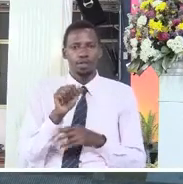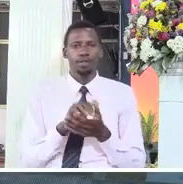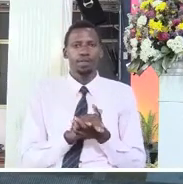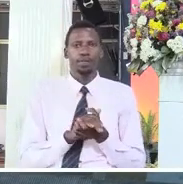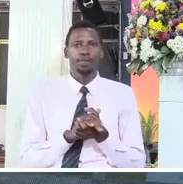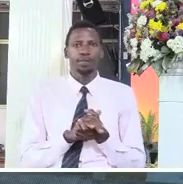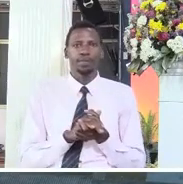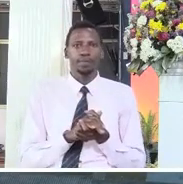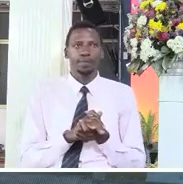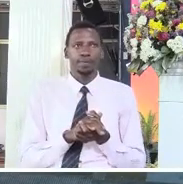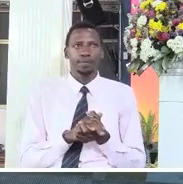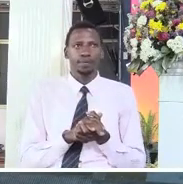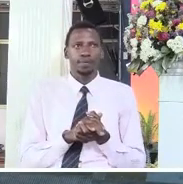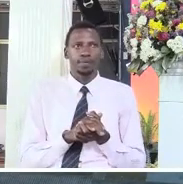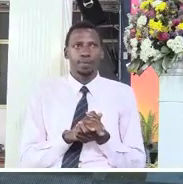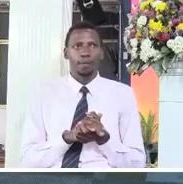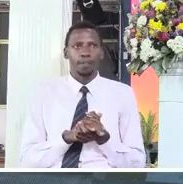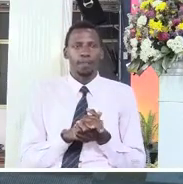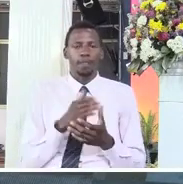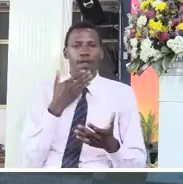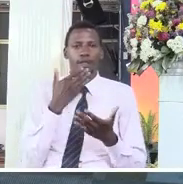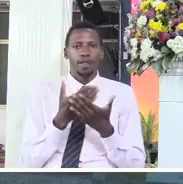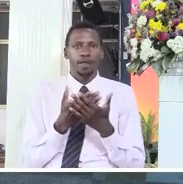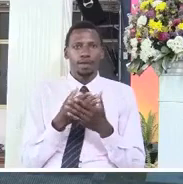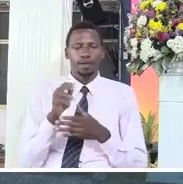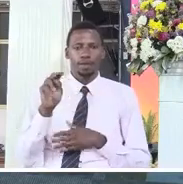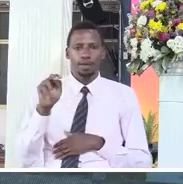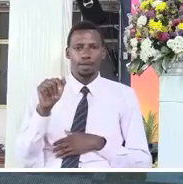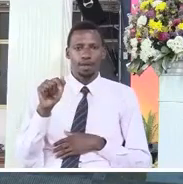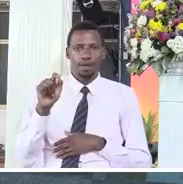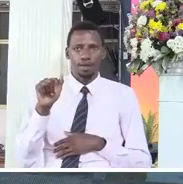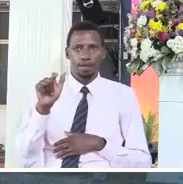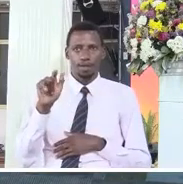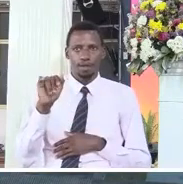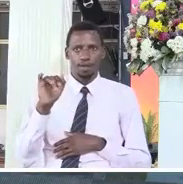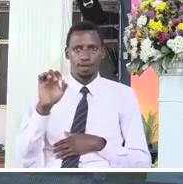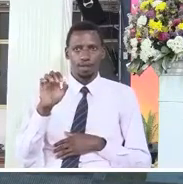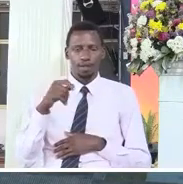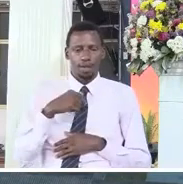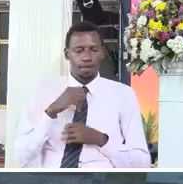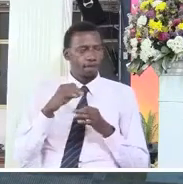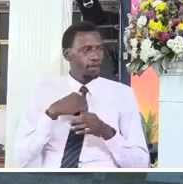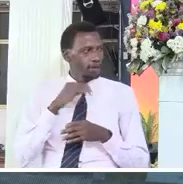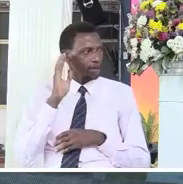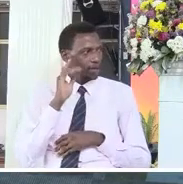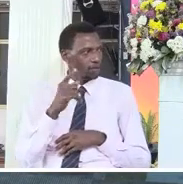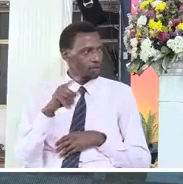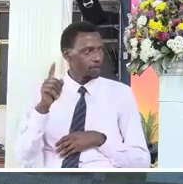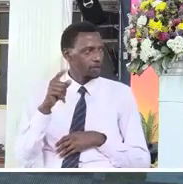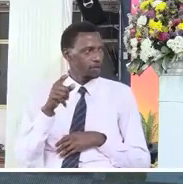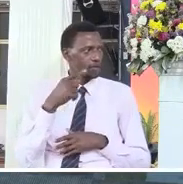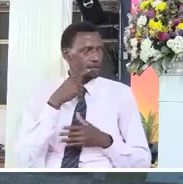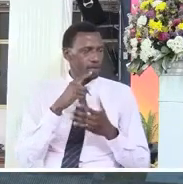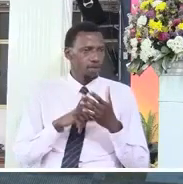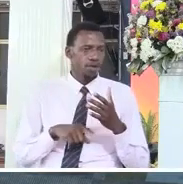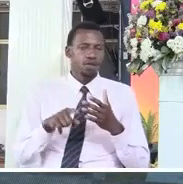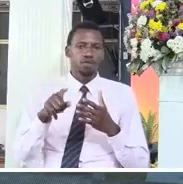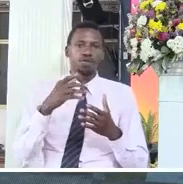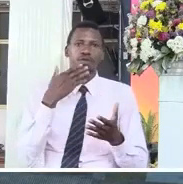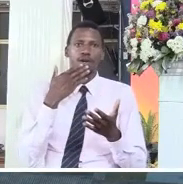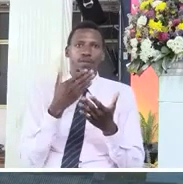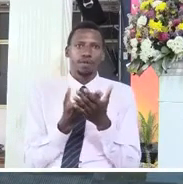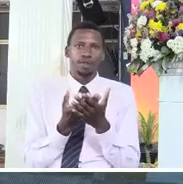Yeah. Thanks, Natalie. And probably if I hear you right, I think what you're equally saying is you would appreciate